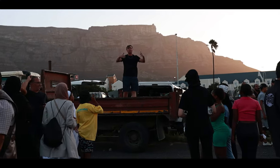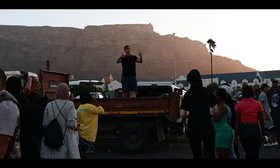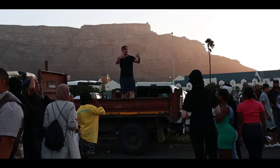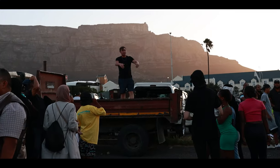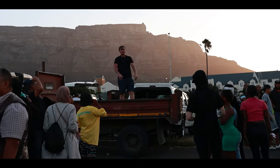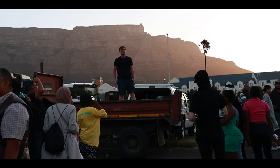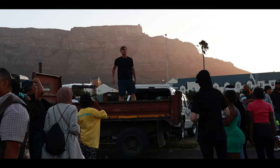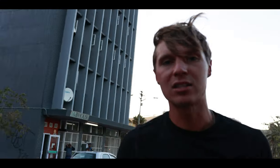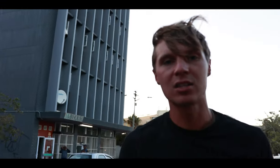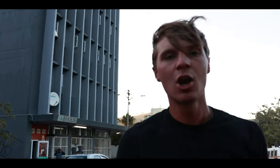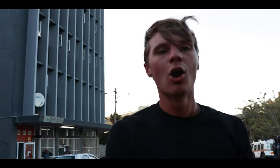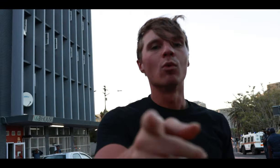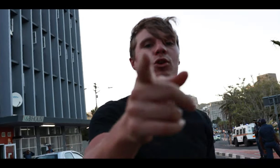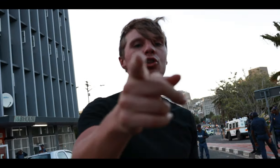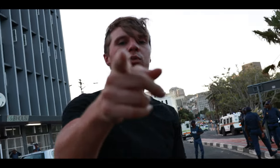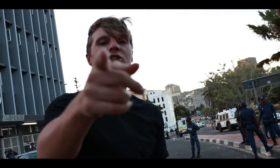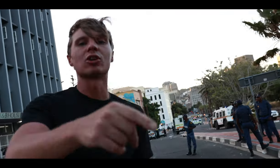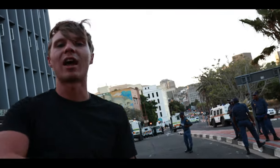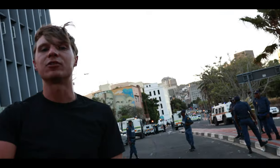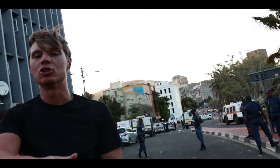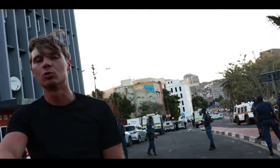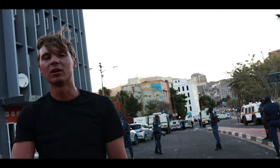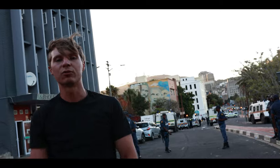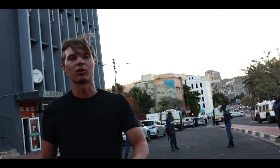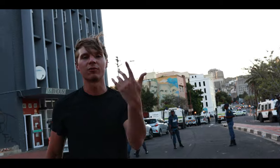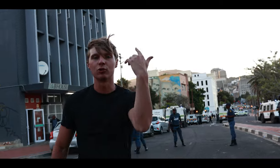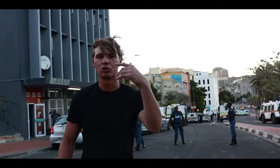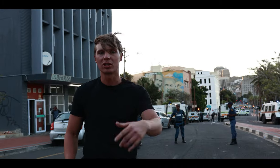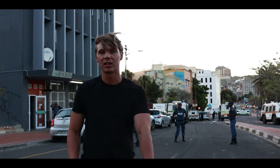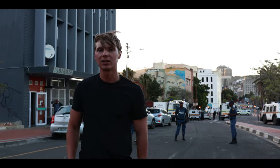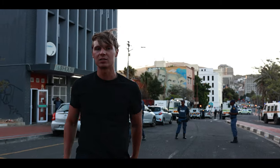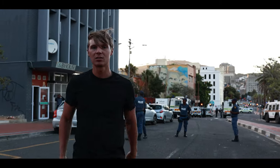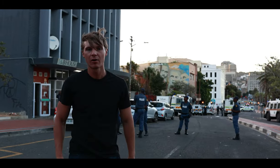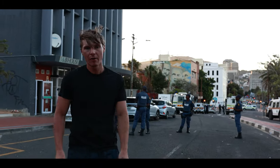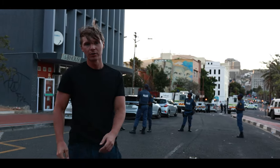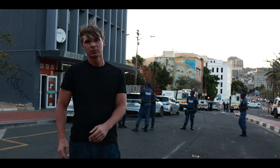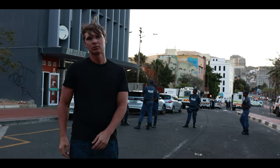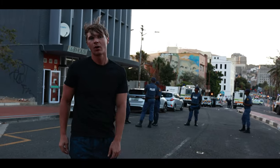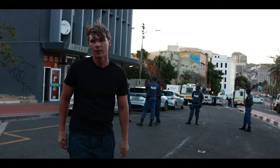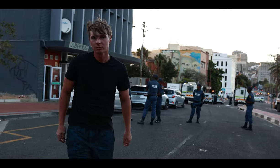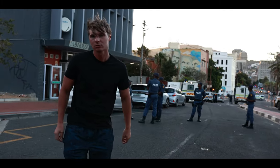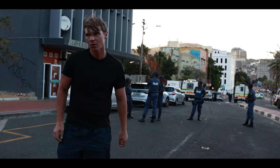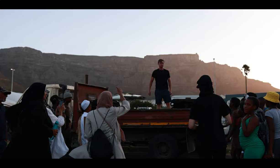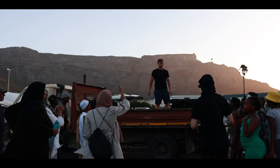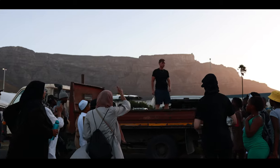this country, bring on the blissfulness. Would you risk your life to do it for the future kids?